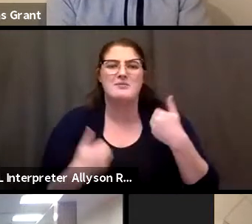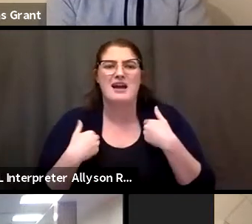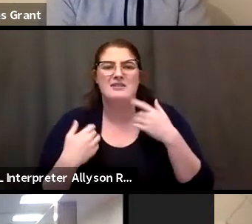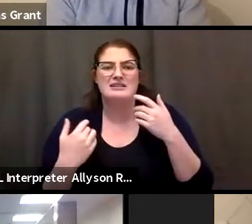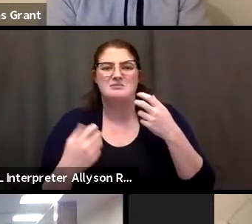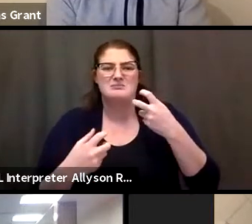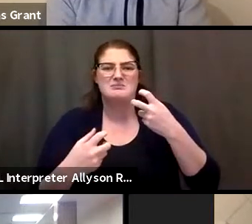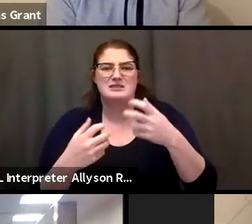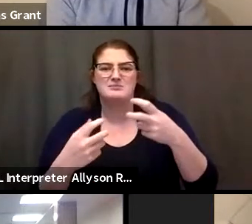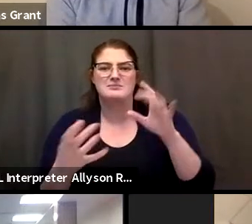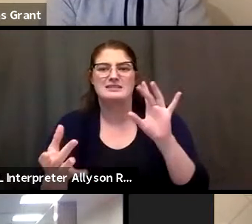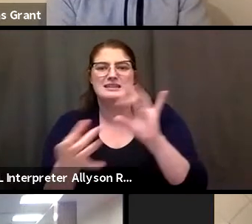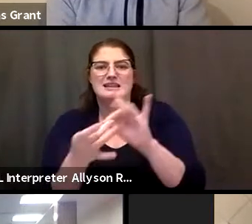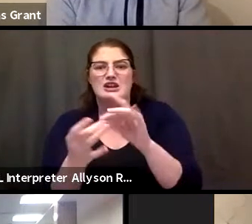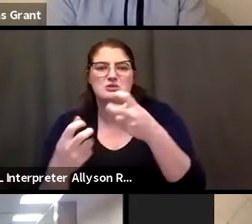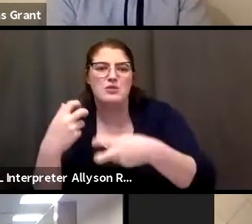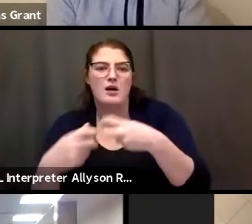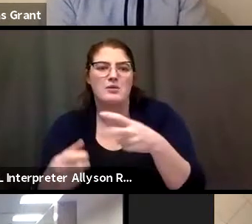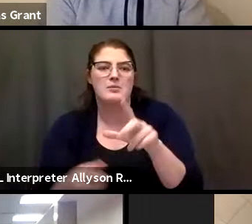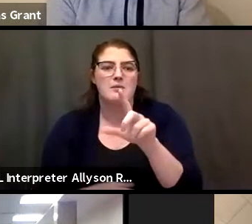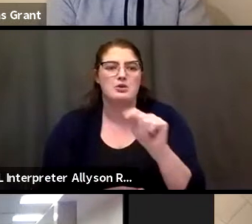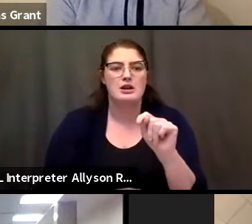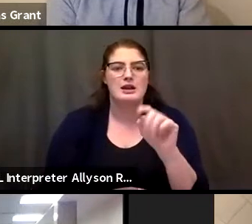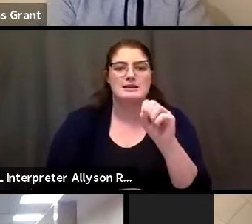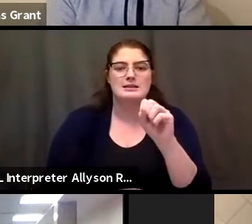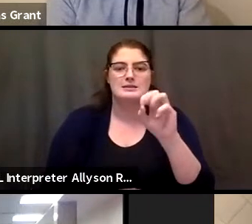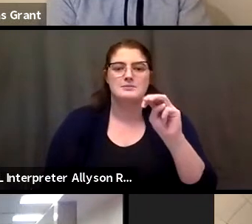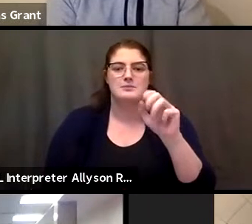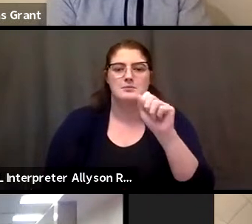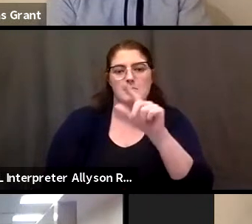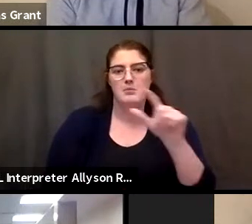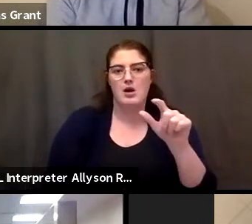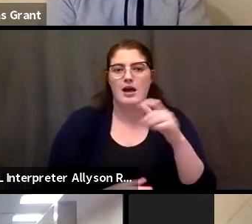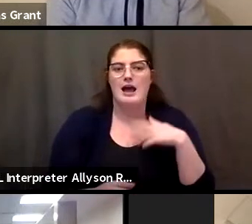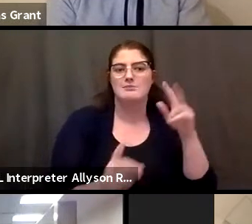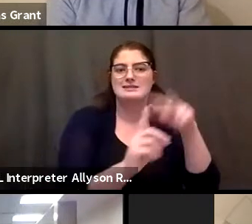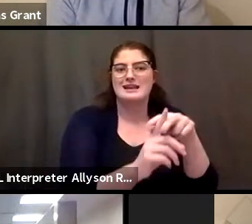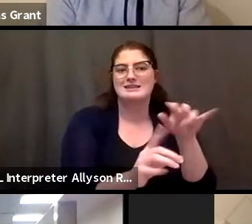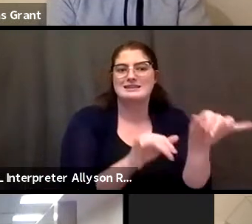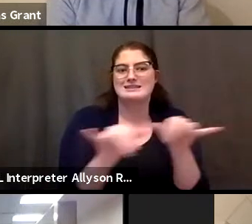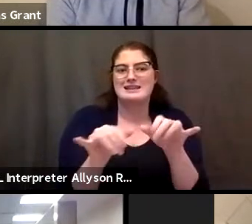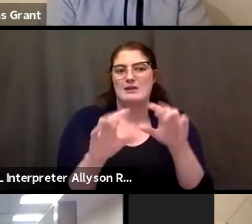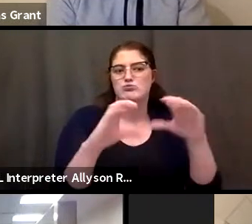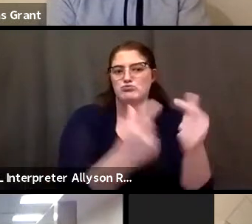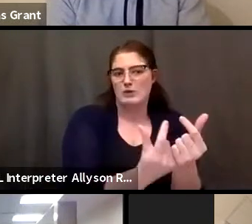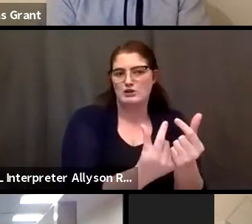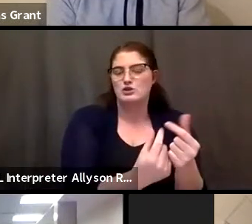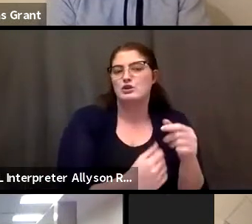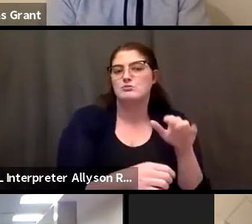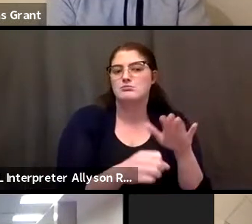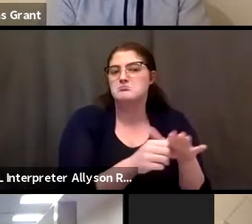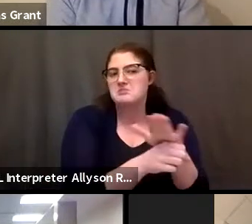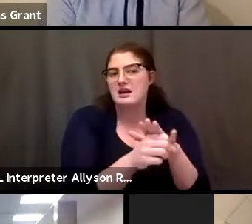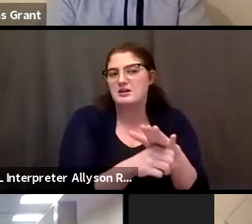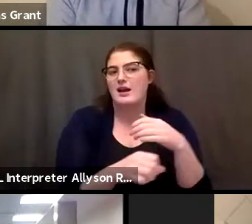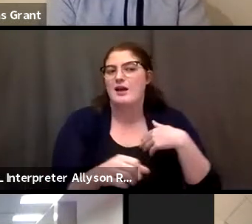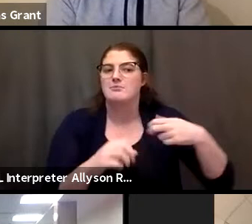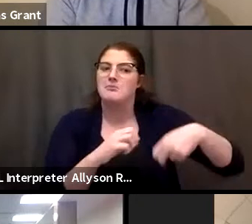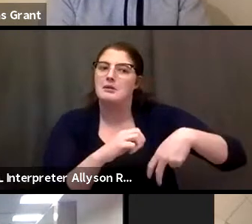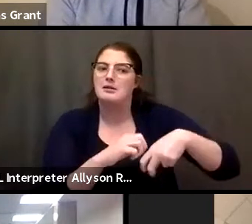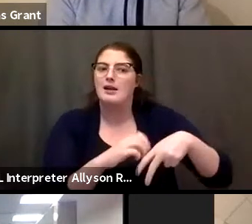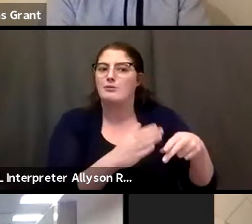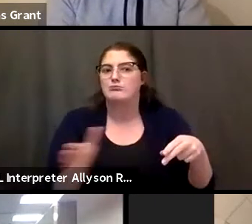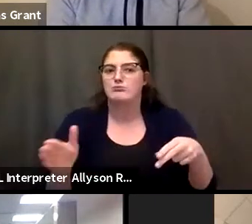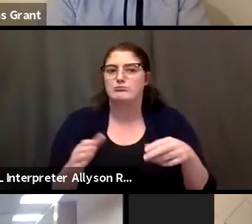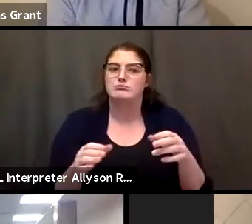connection issue here. This is Lieutenant Small. I work with Lieutenant Chapman. I'm assigned to the same sector assigned to the midnight tour of duty. Between the